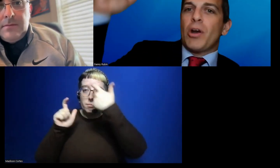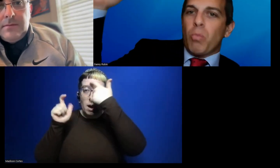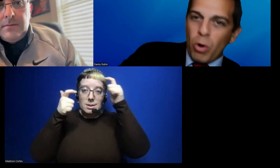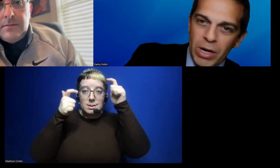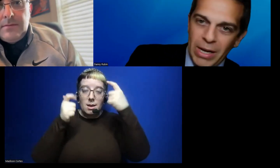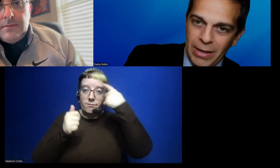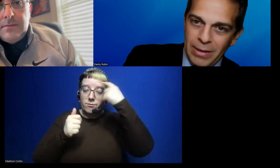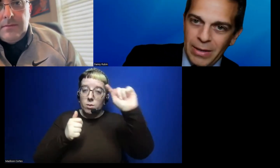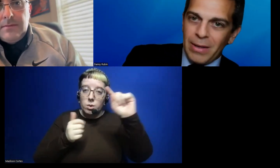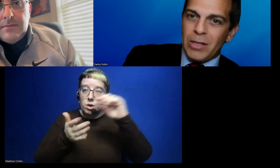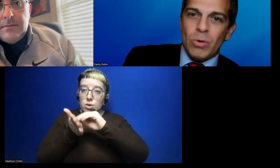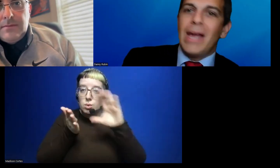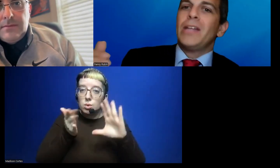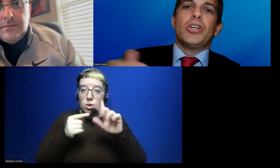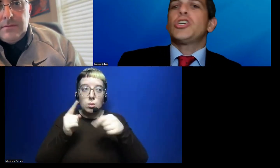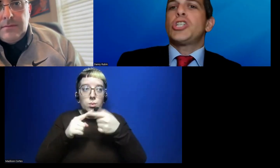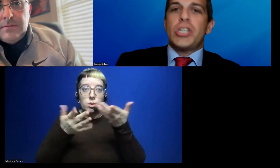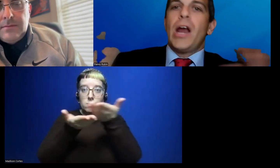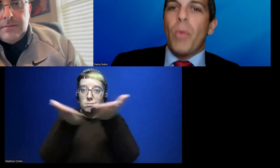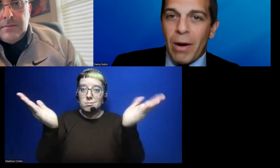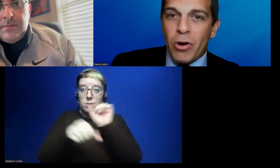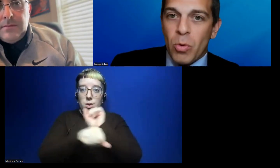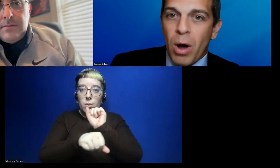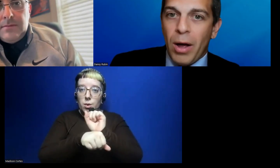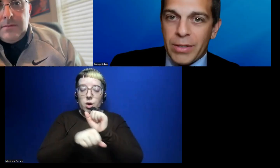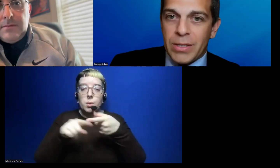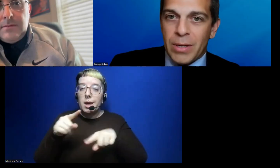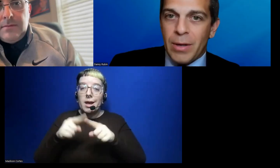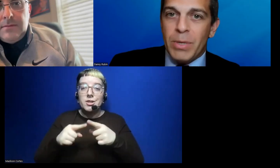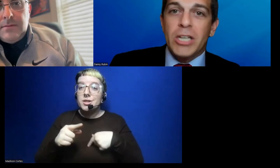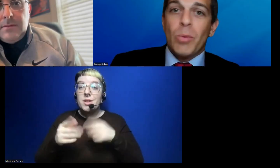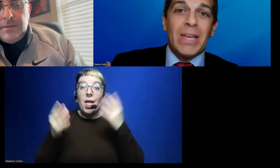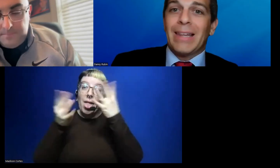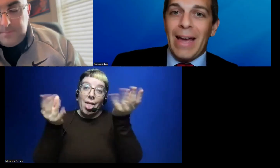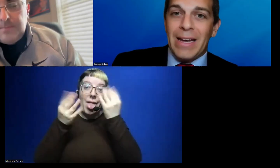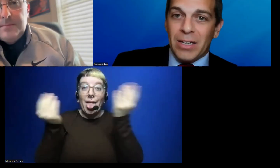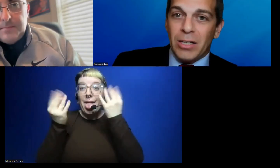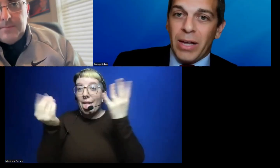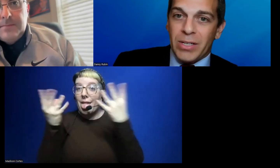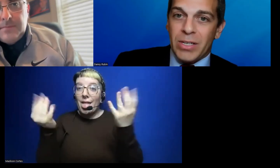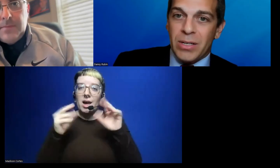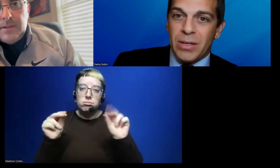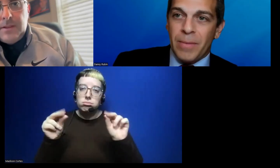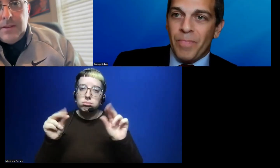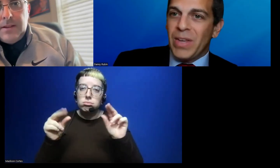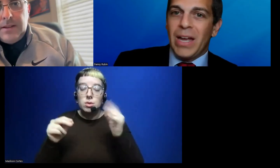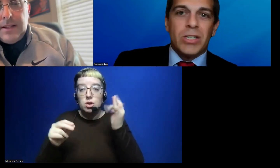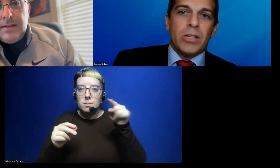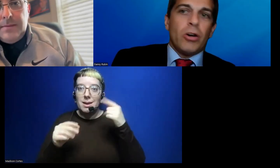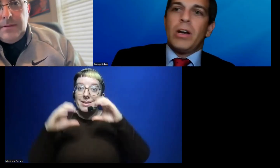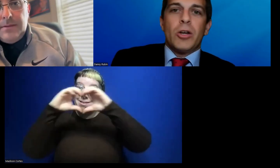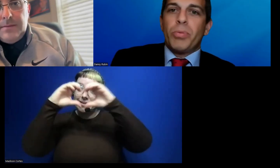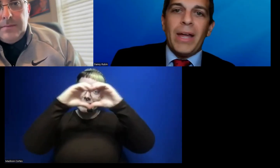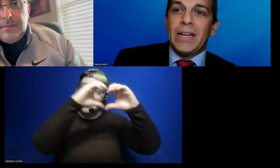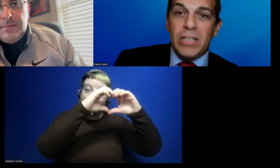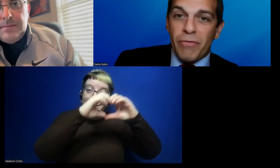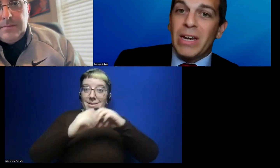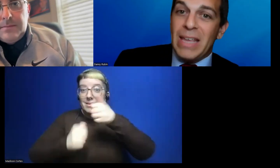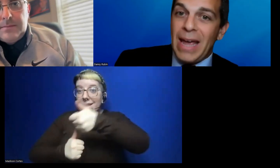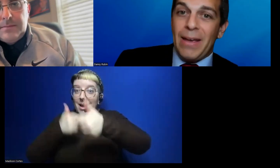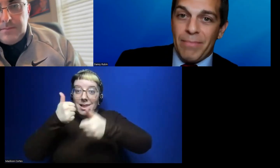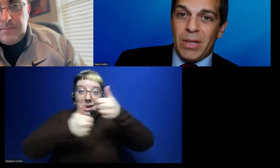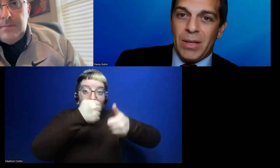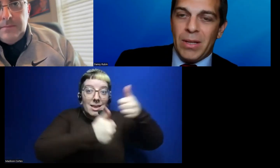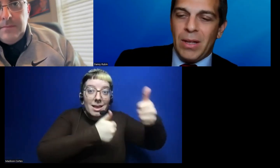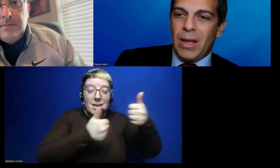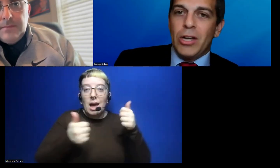understand when you're out there working. You can't just share whatever you want because it would get likes and clicks. You're playing a